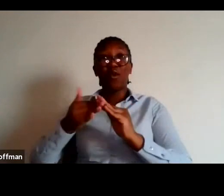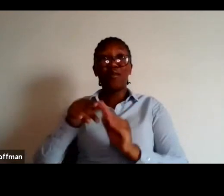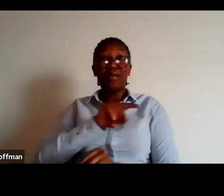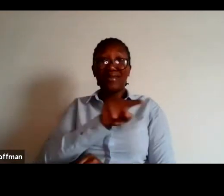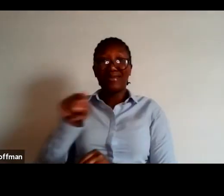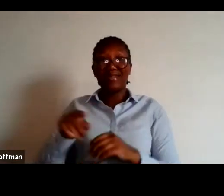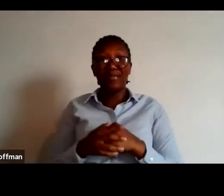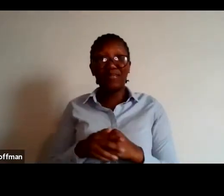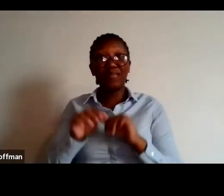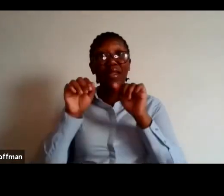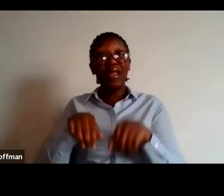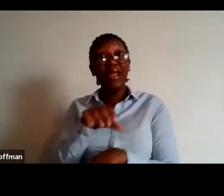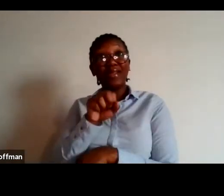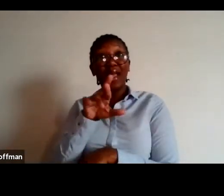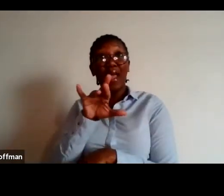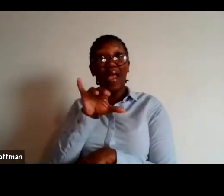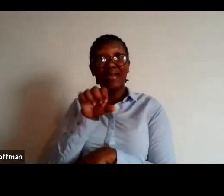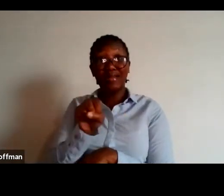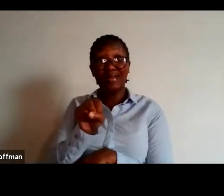SARS